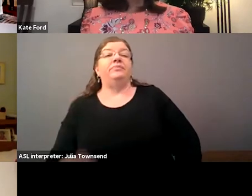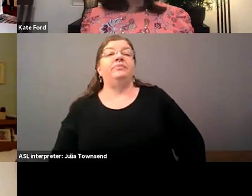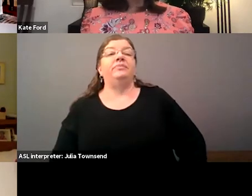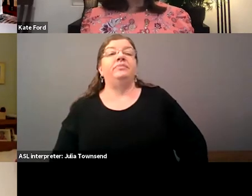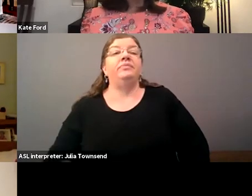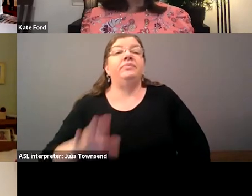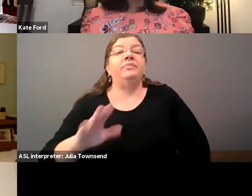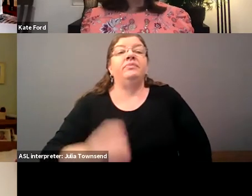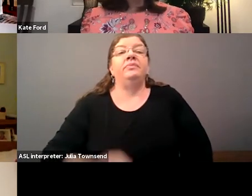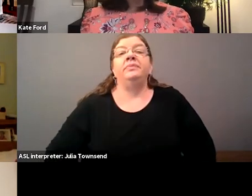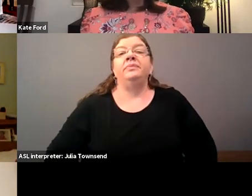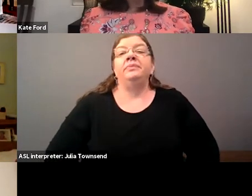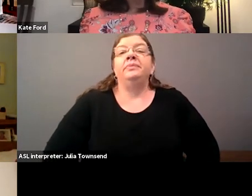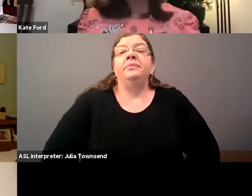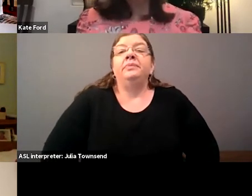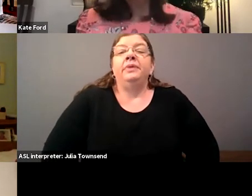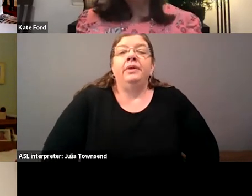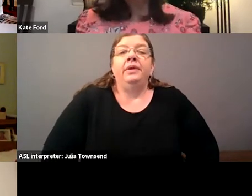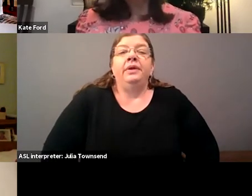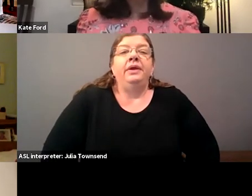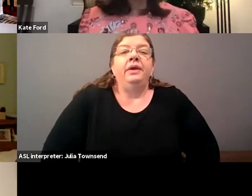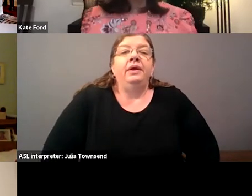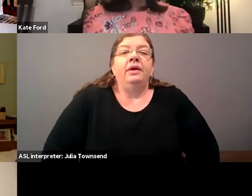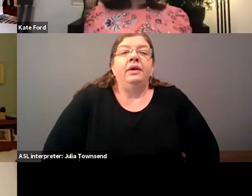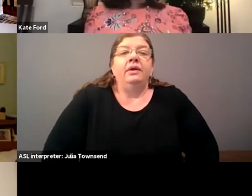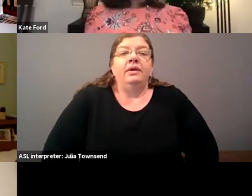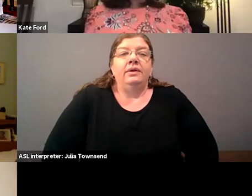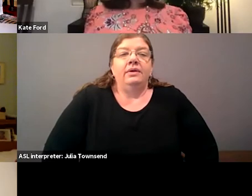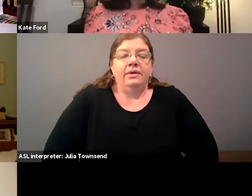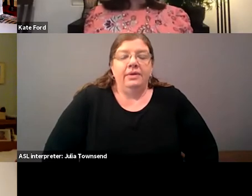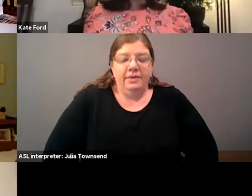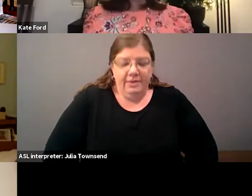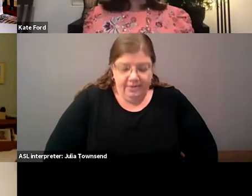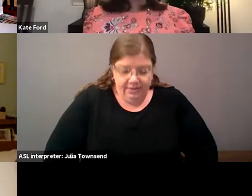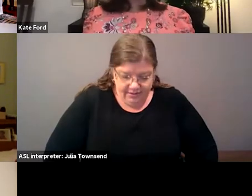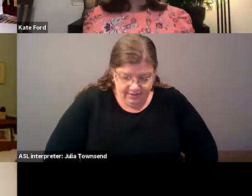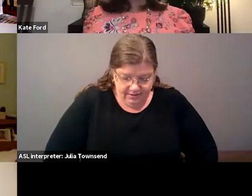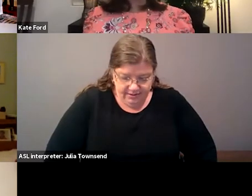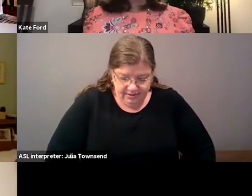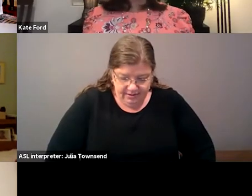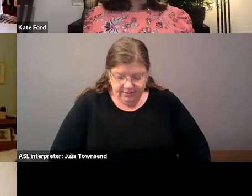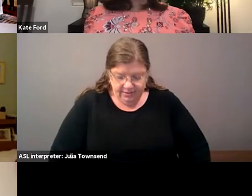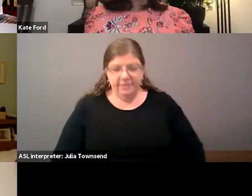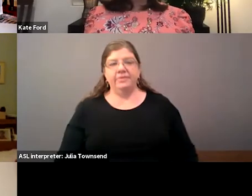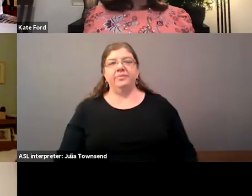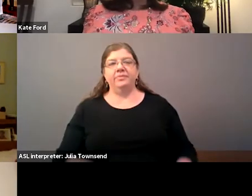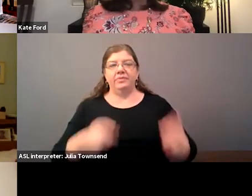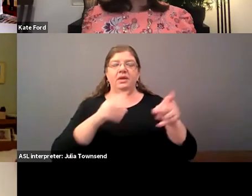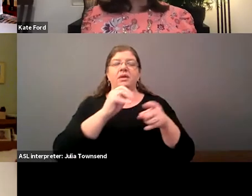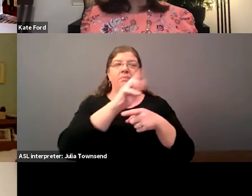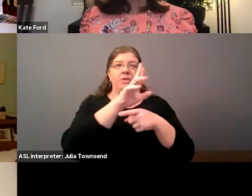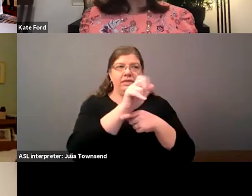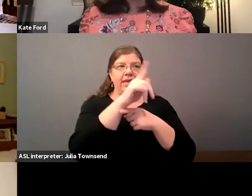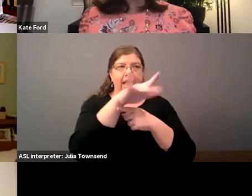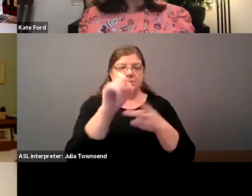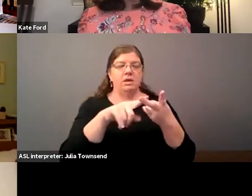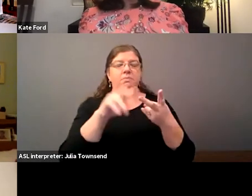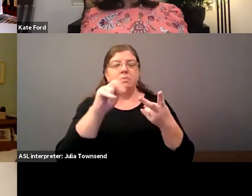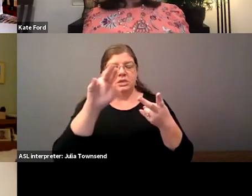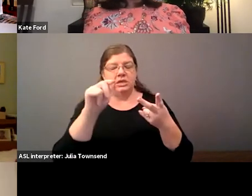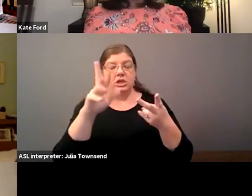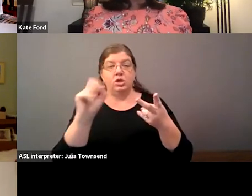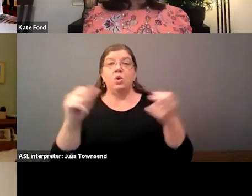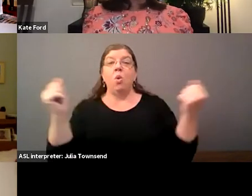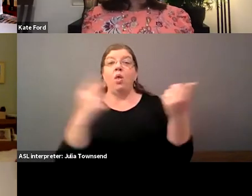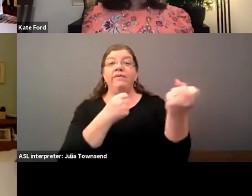november a second oh thank you so much munoz board members all in favor